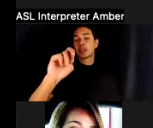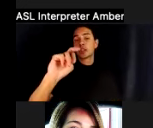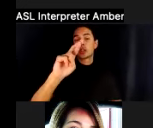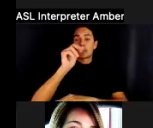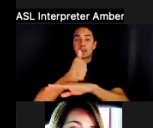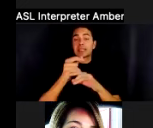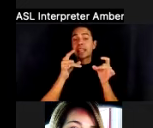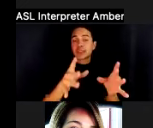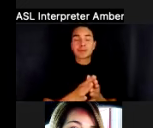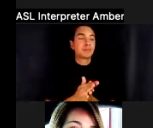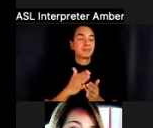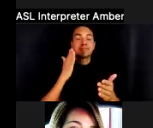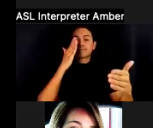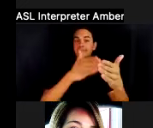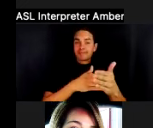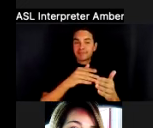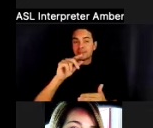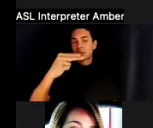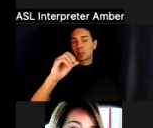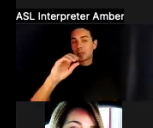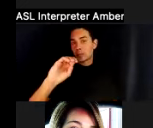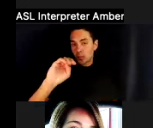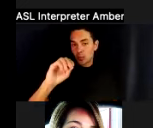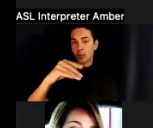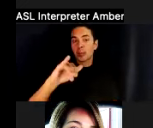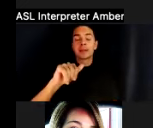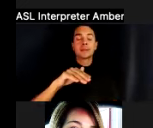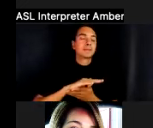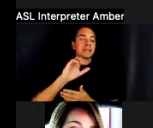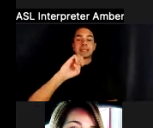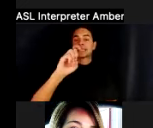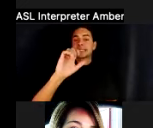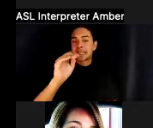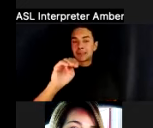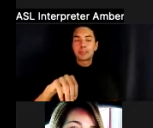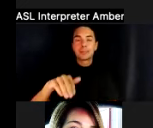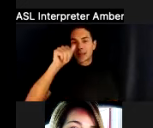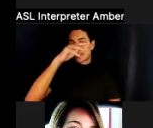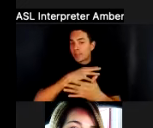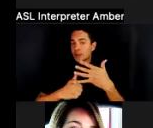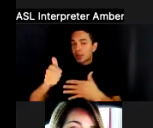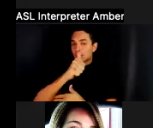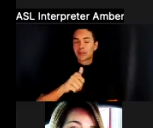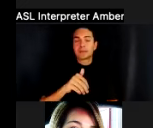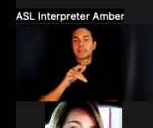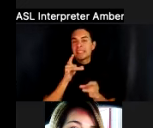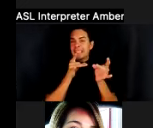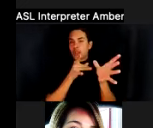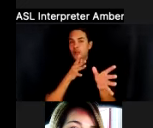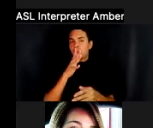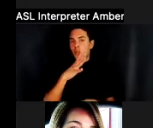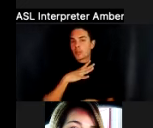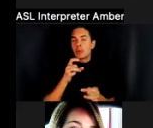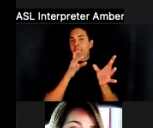sexism, patriarchy and misogyny, which we talked about the patriarchy a little last week, but misogyny, hatred of the feminine, that was